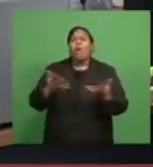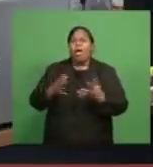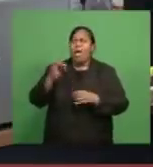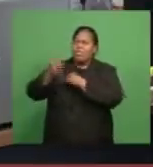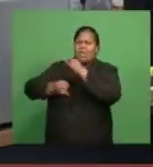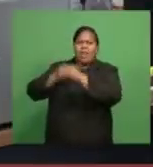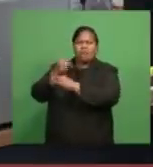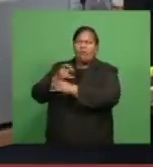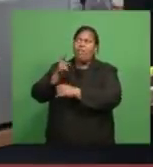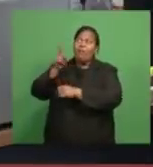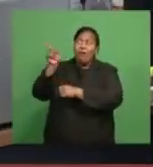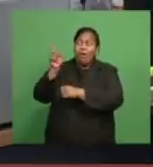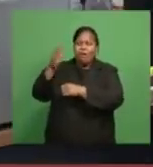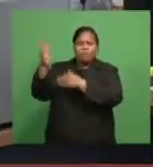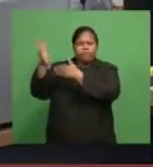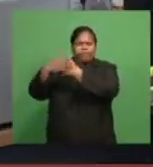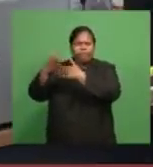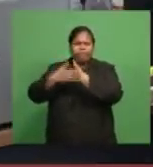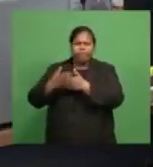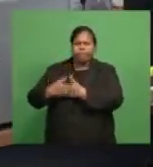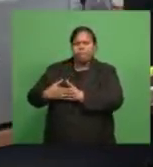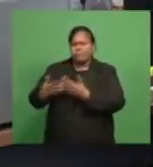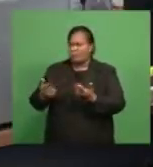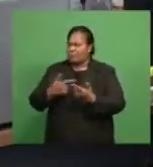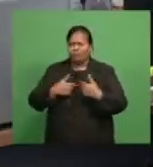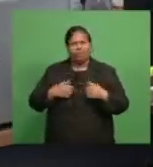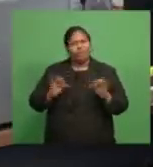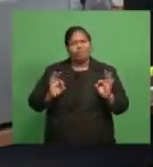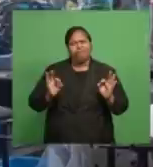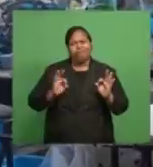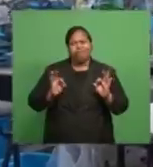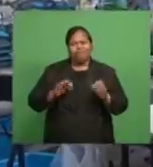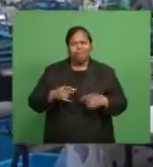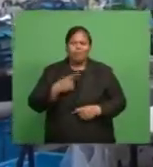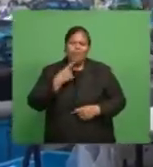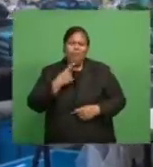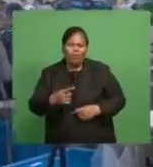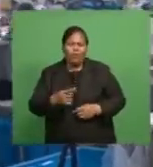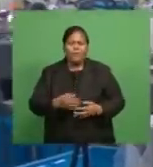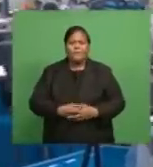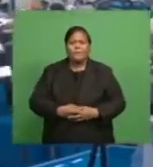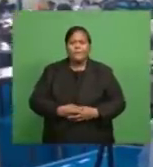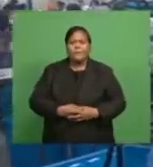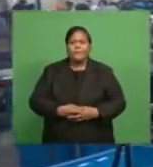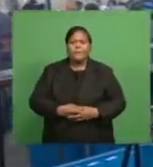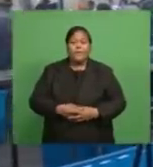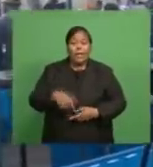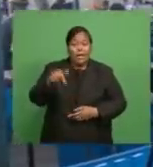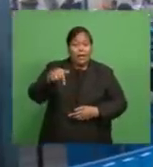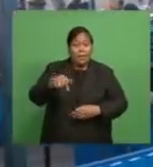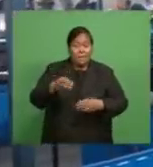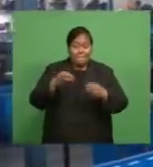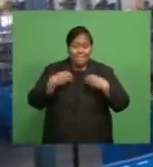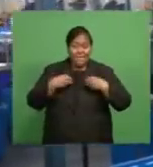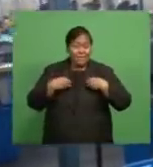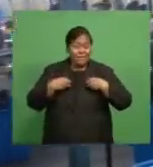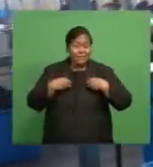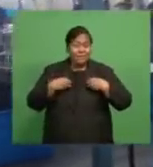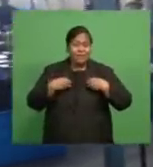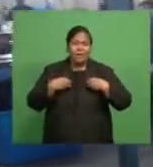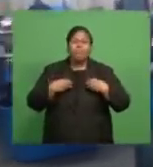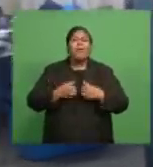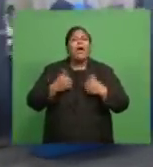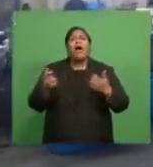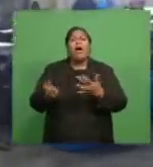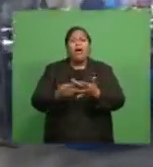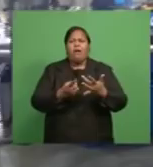shutting down, so we don't have much customers at the moment. Apart from this business, many others have no option but to